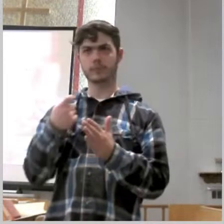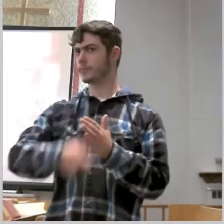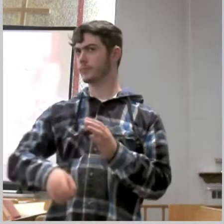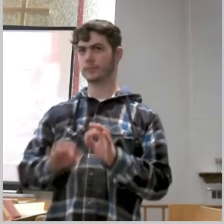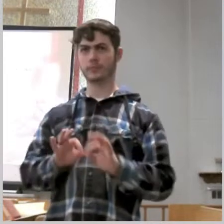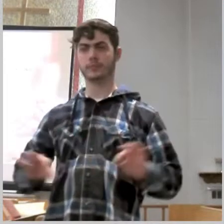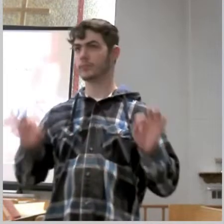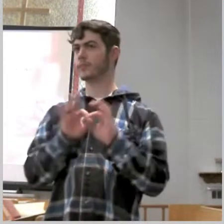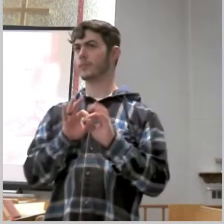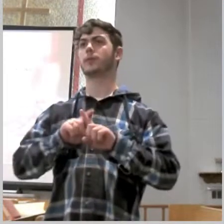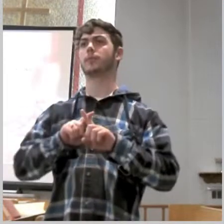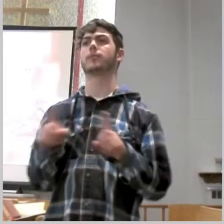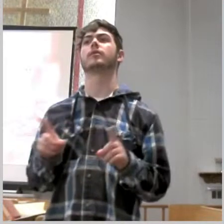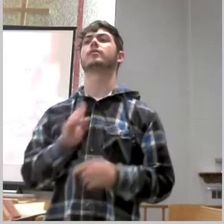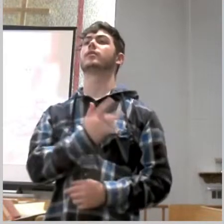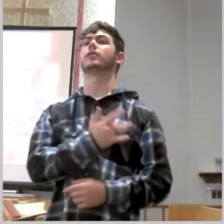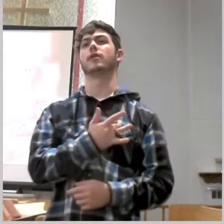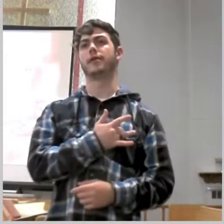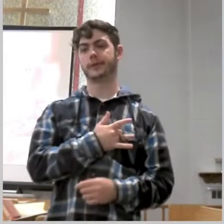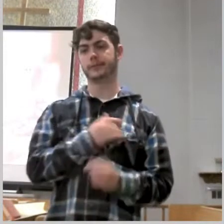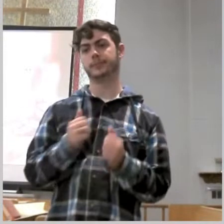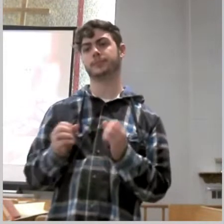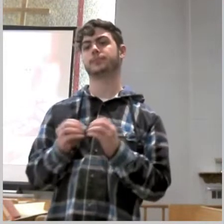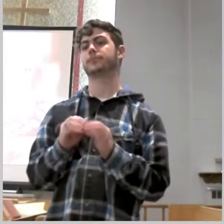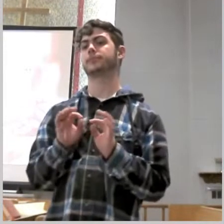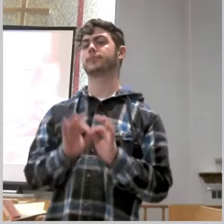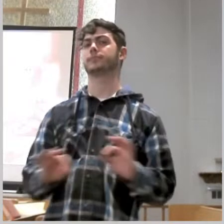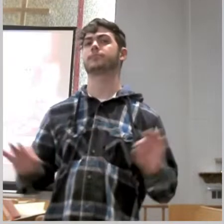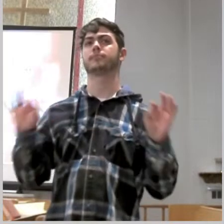heart is what's important. And so,